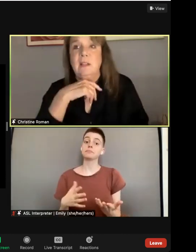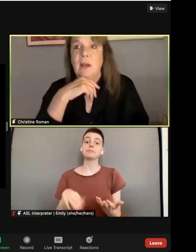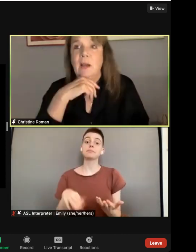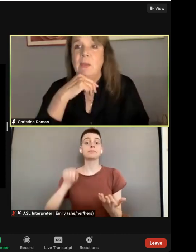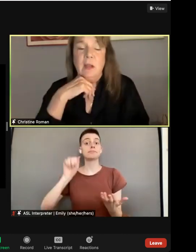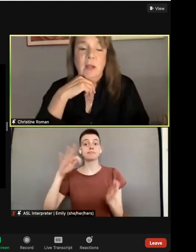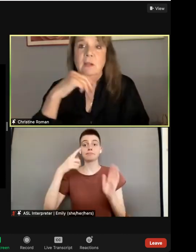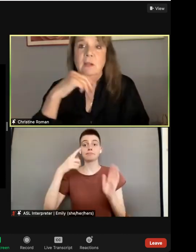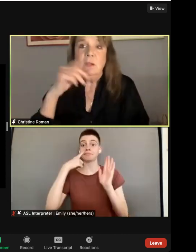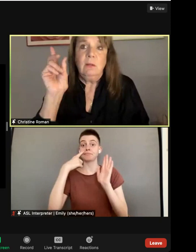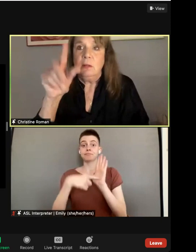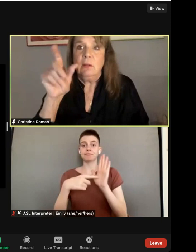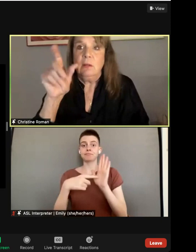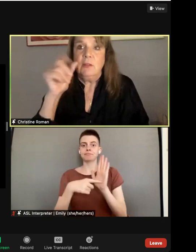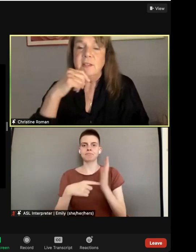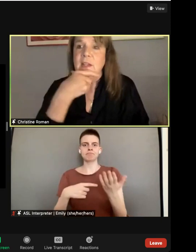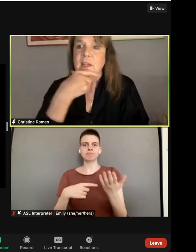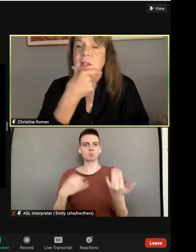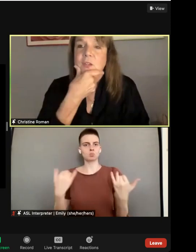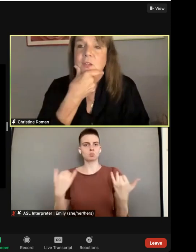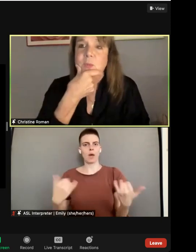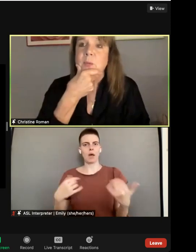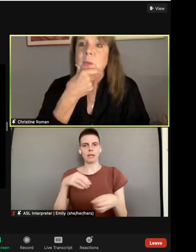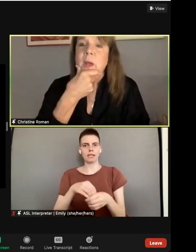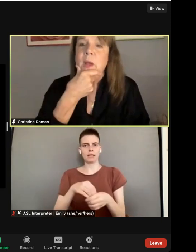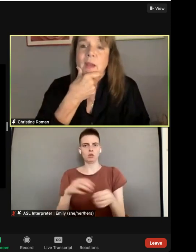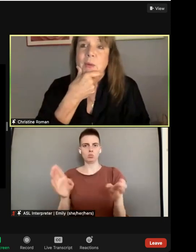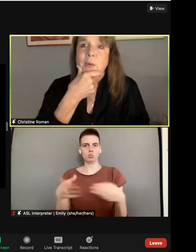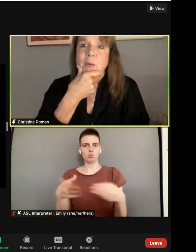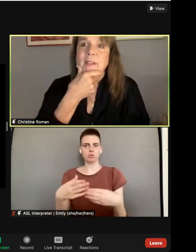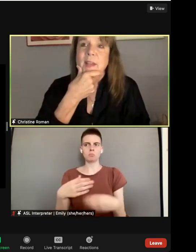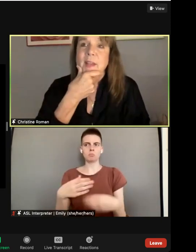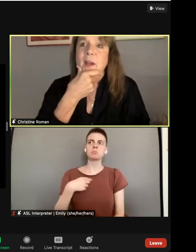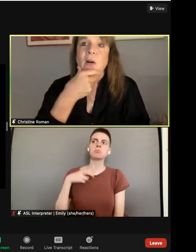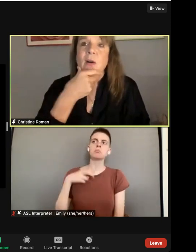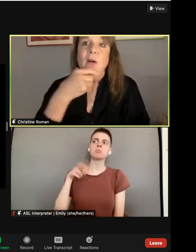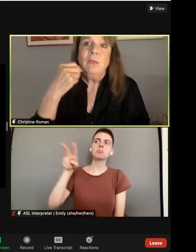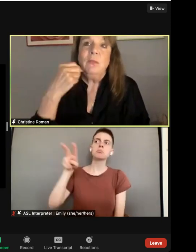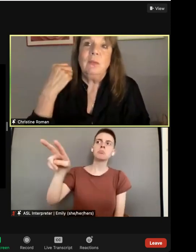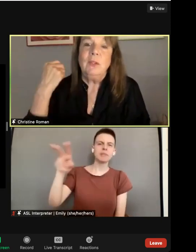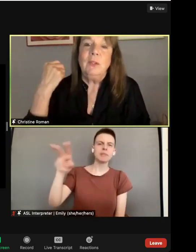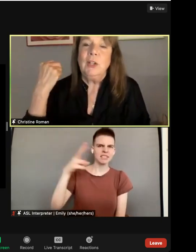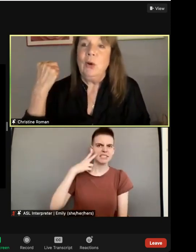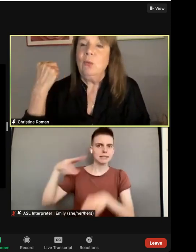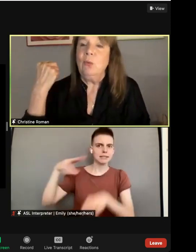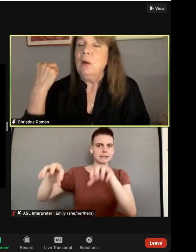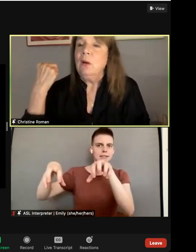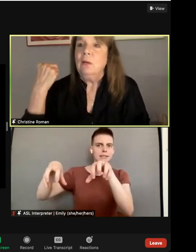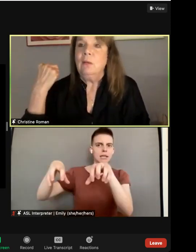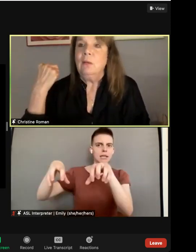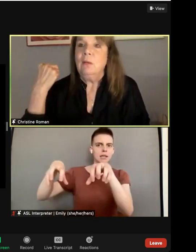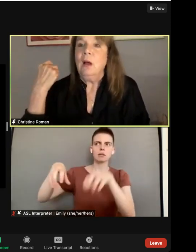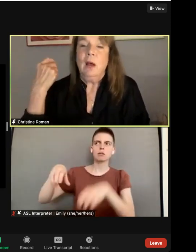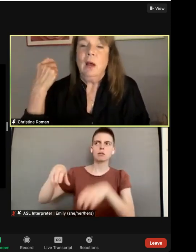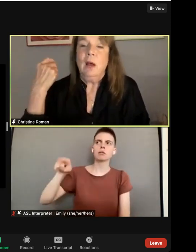the sink down, there's a sink in this room. If I were to say,